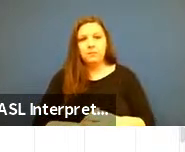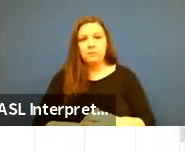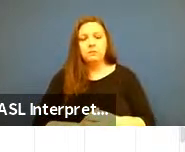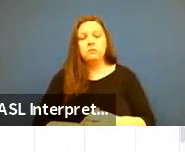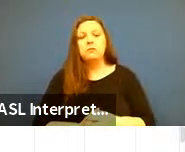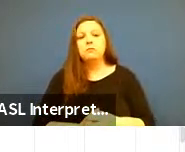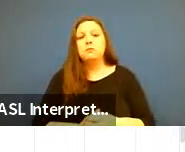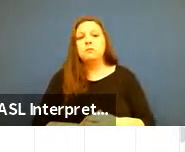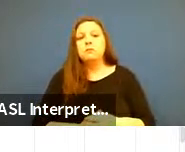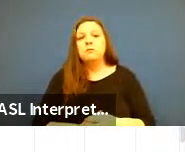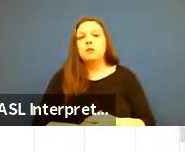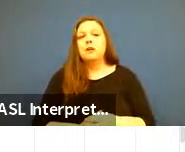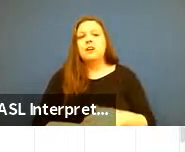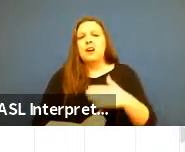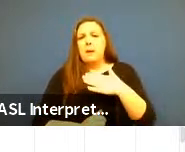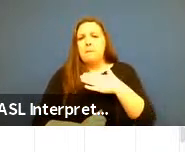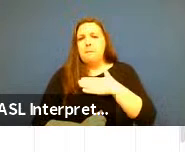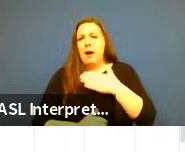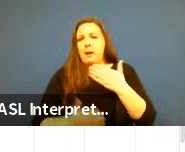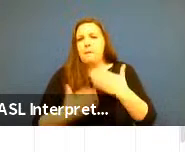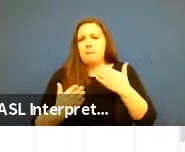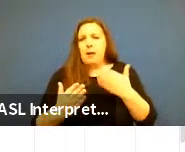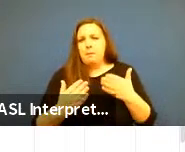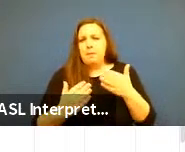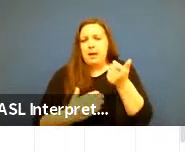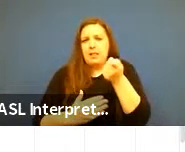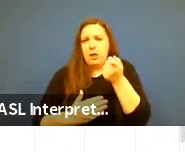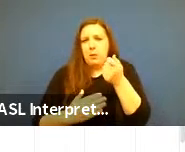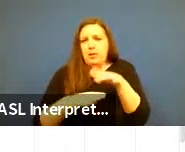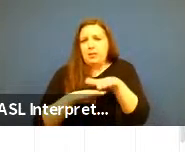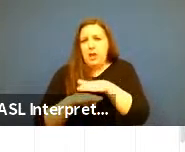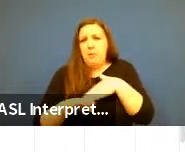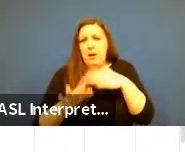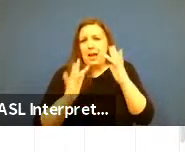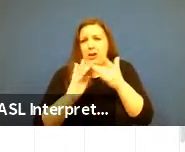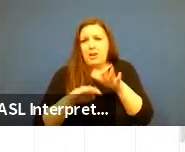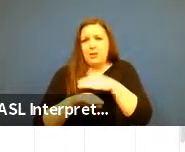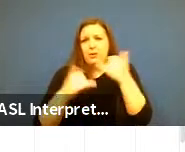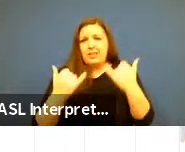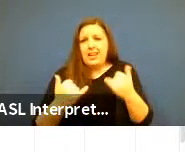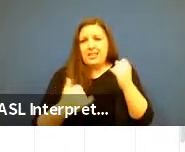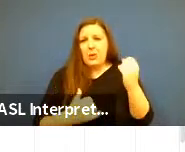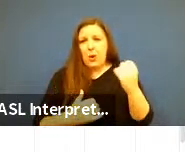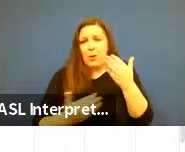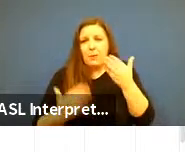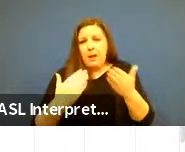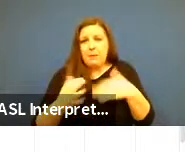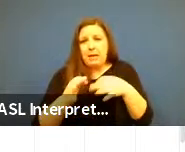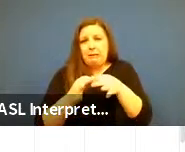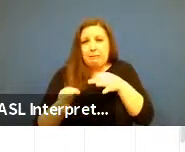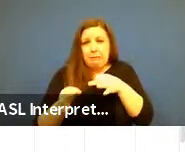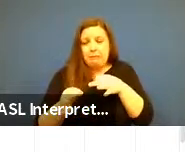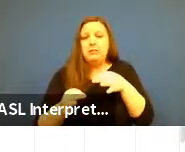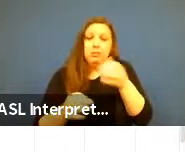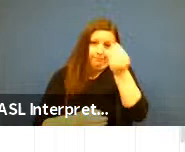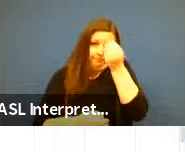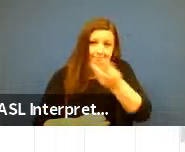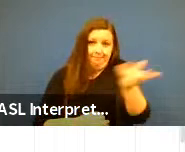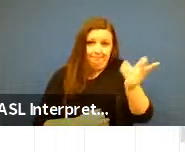Okay, mine might be a little slow. My internet's really slow today, so there might be a little delay, just so you know.